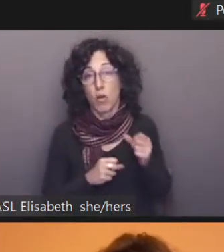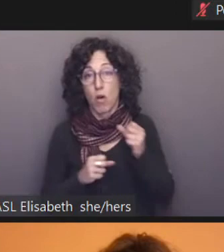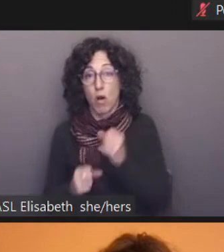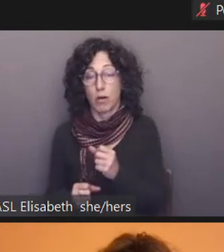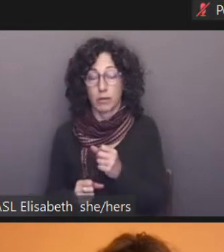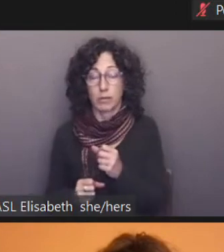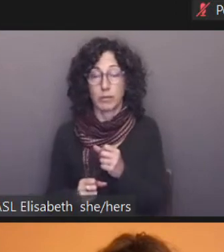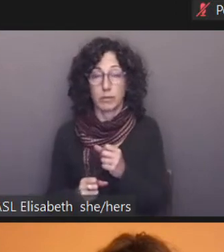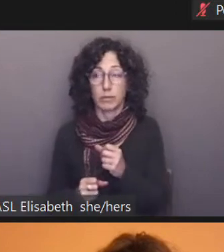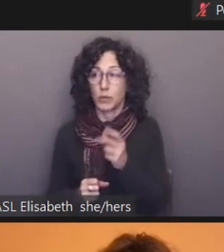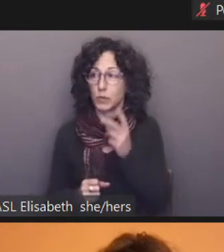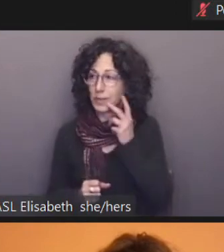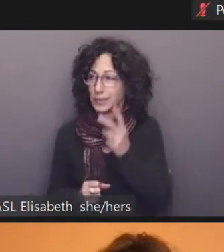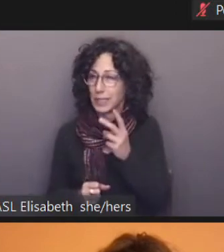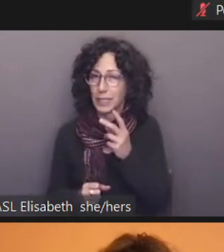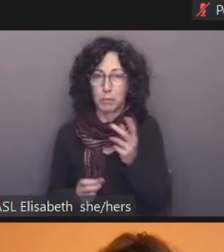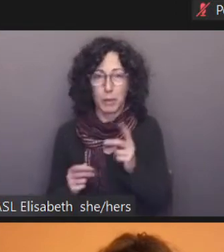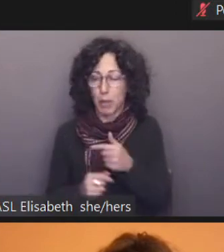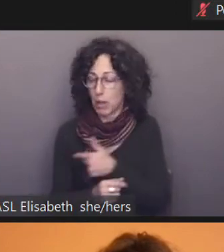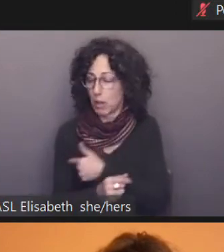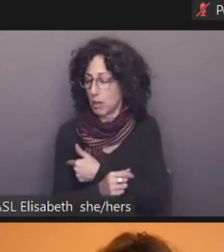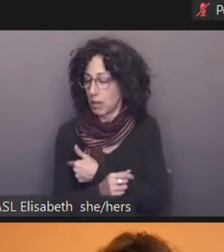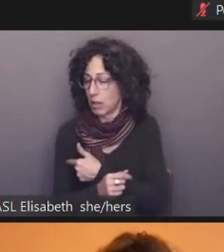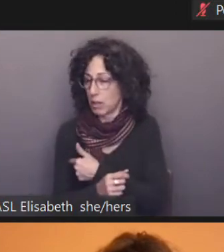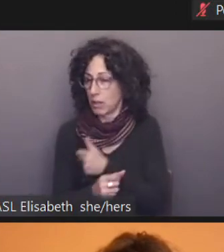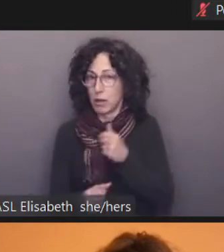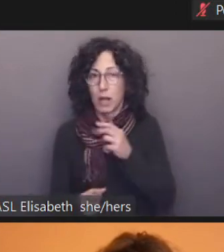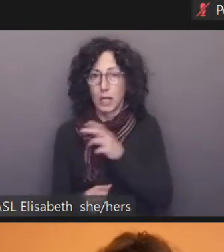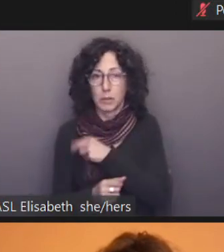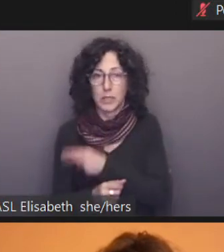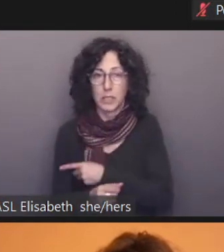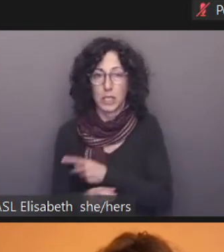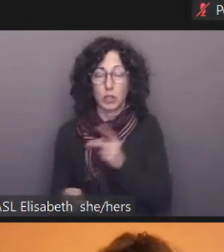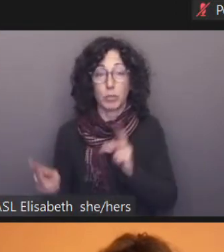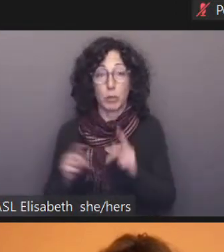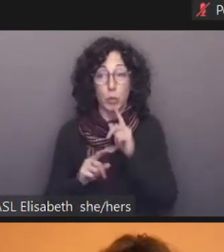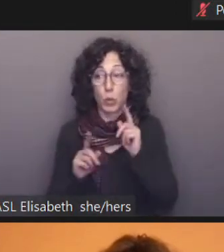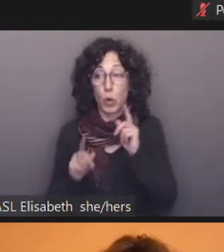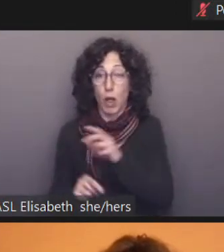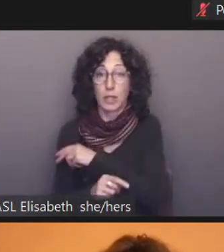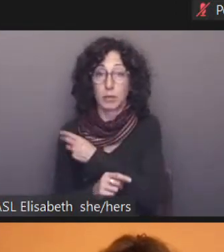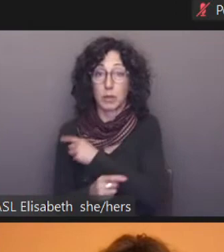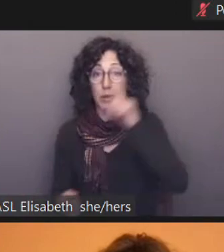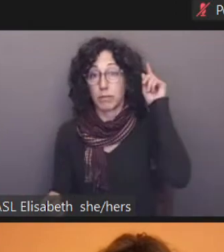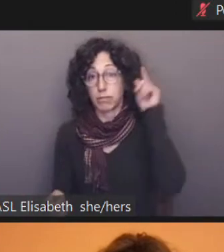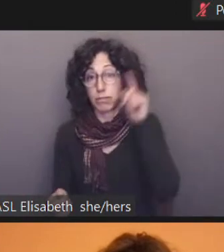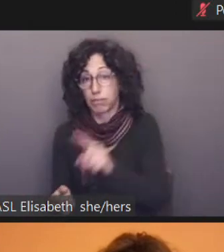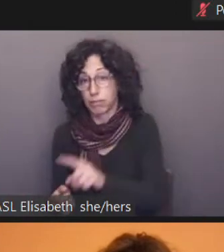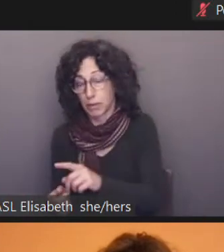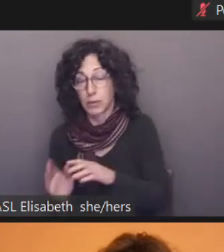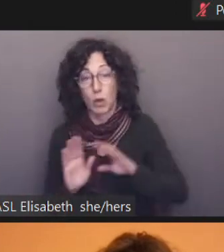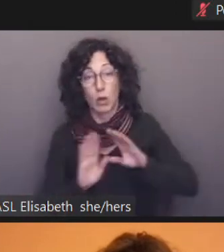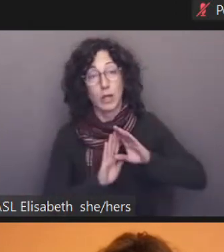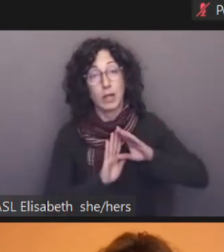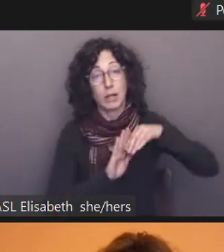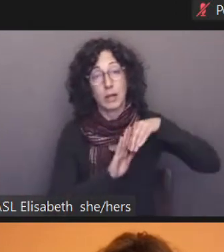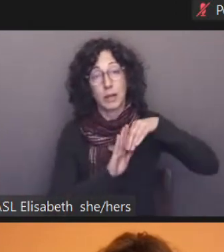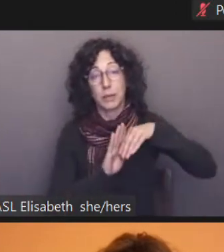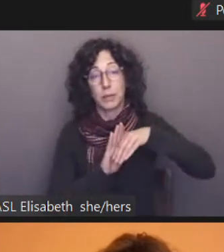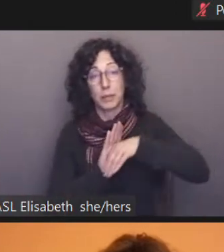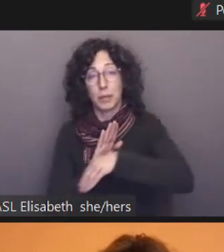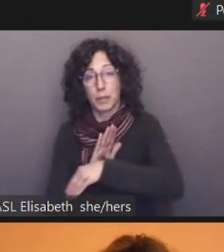many lives they've saved, how many hospitalizations they've prevented, and how much pain